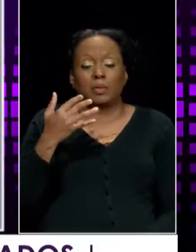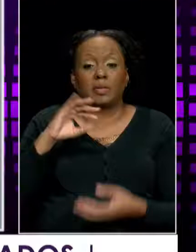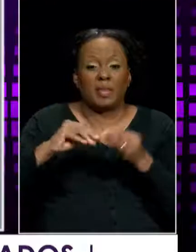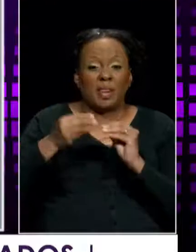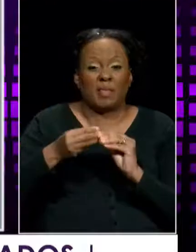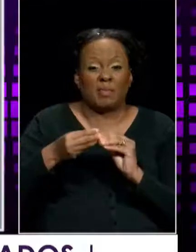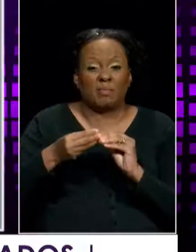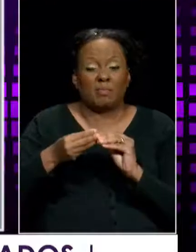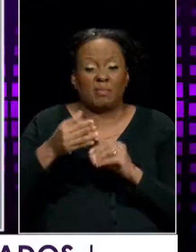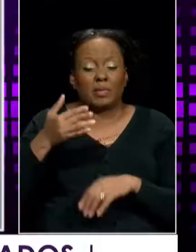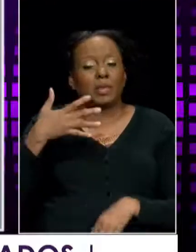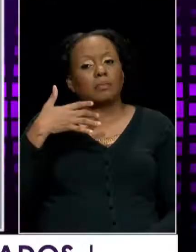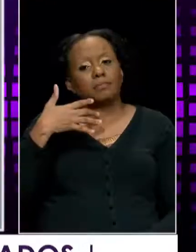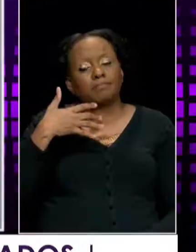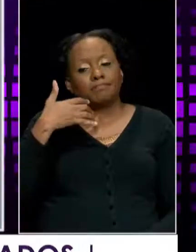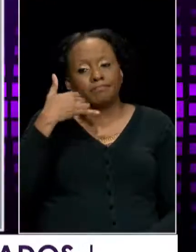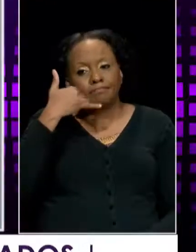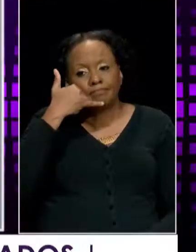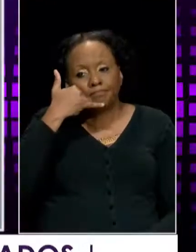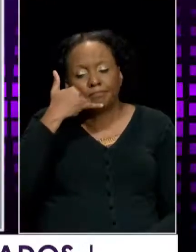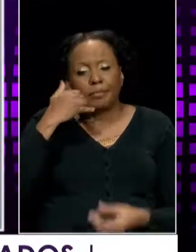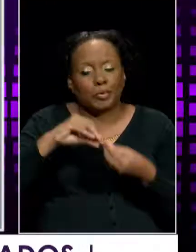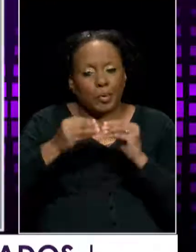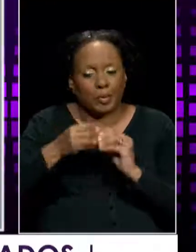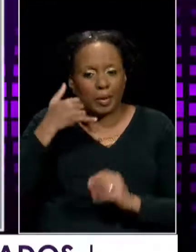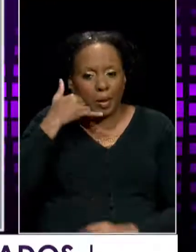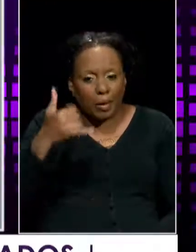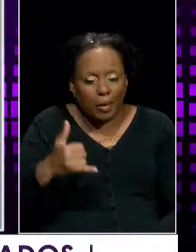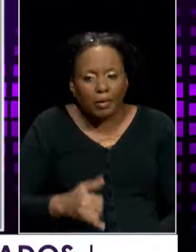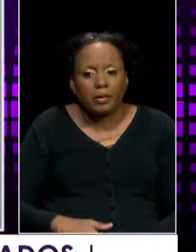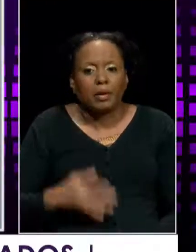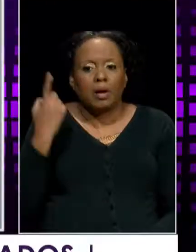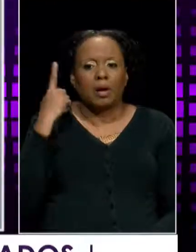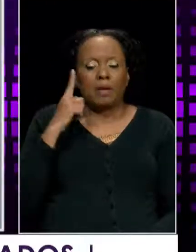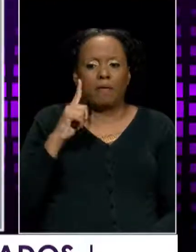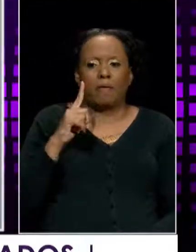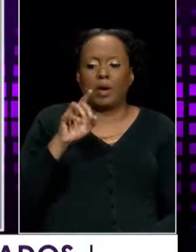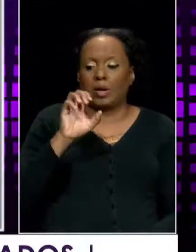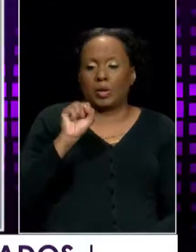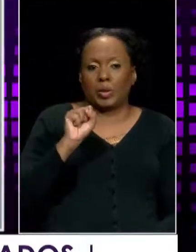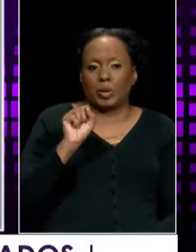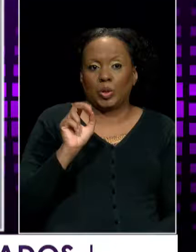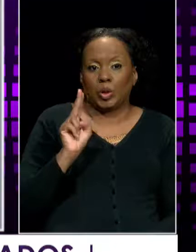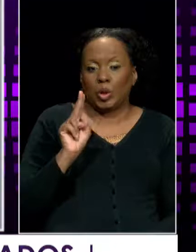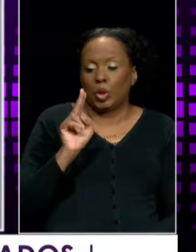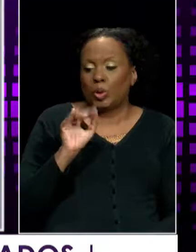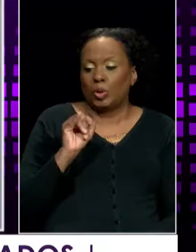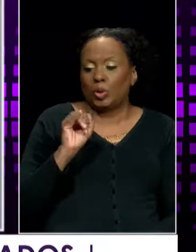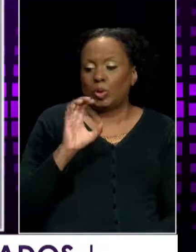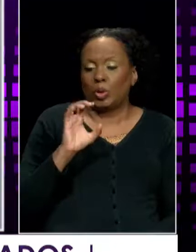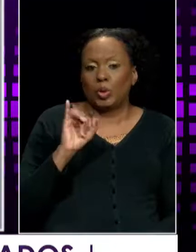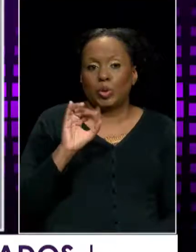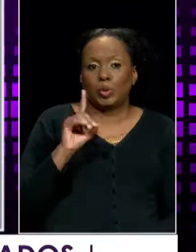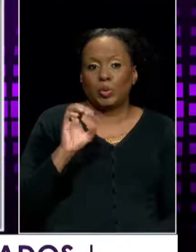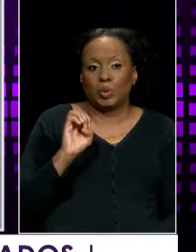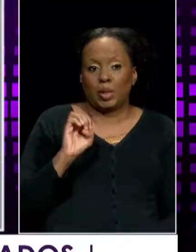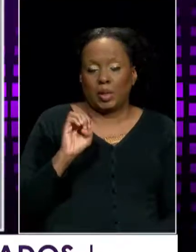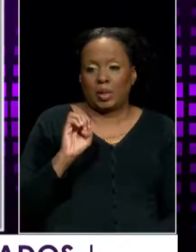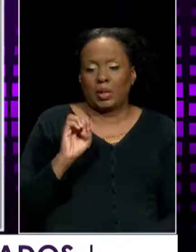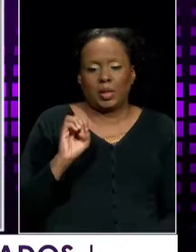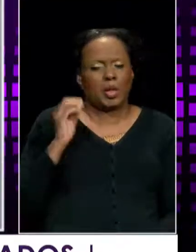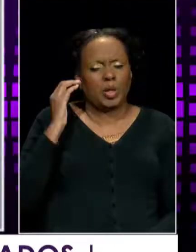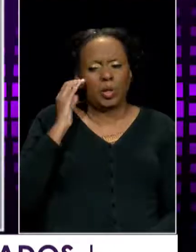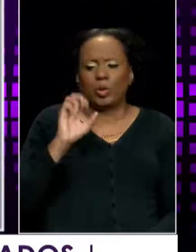know the suicide hotline. And I think that what we need to do is start advertising the hotlines, the different hotlines, mental